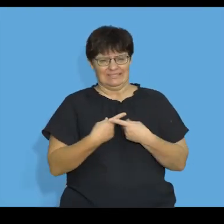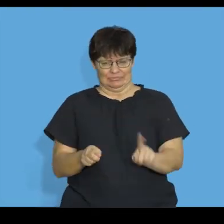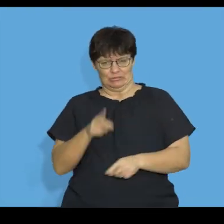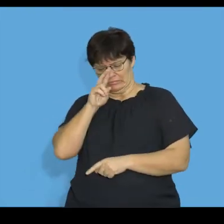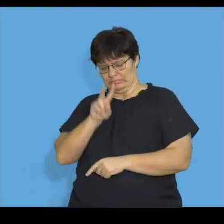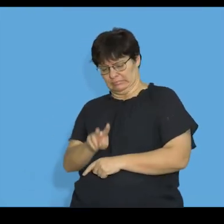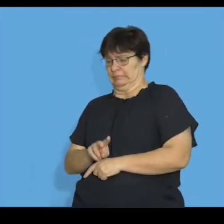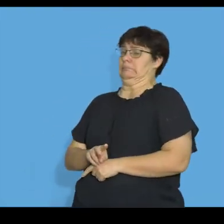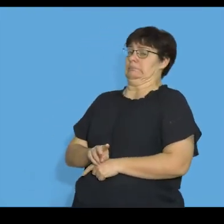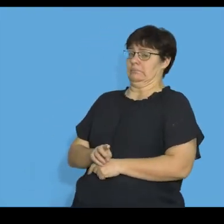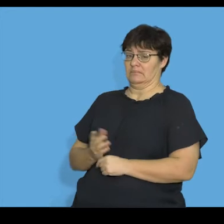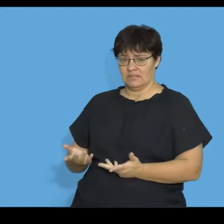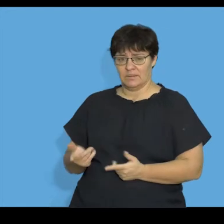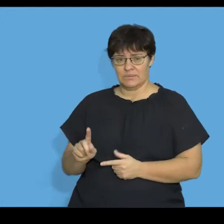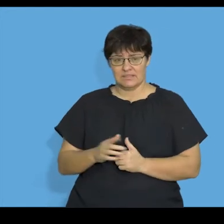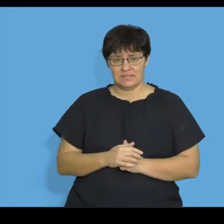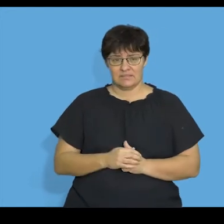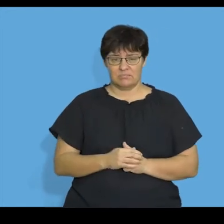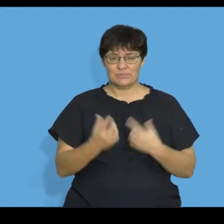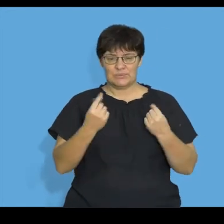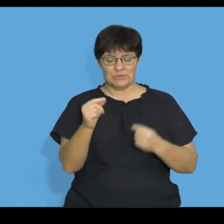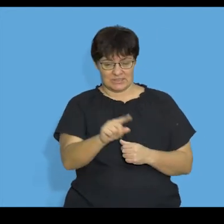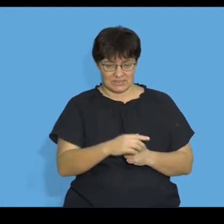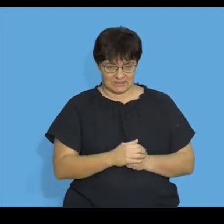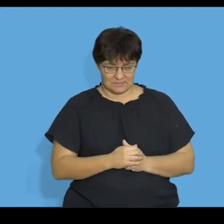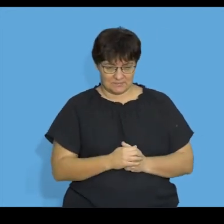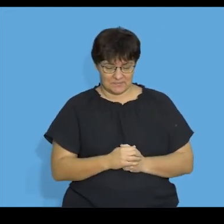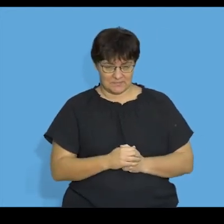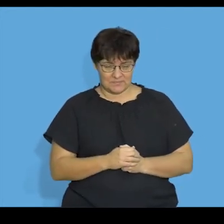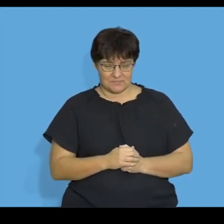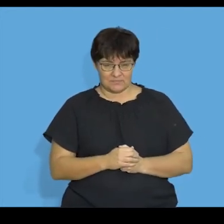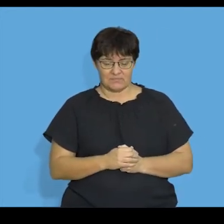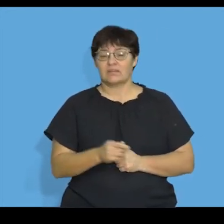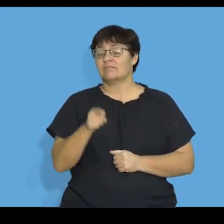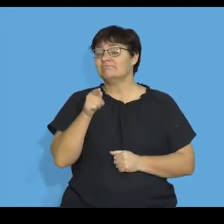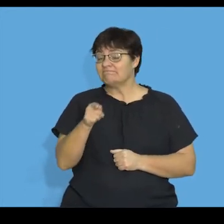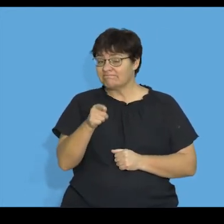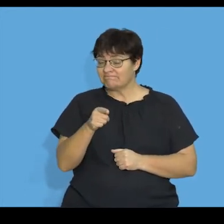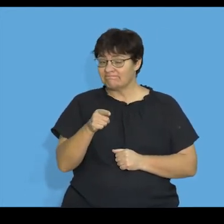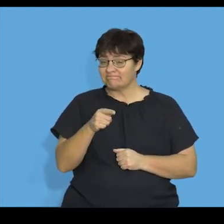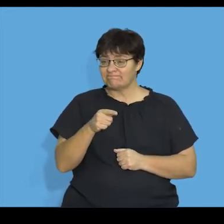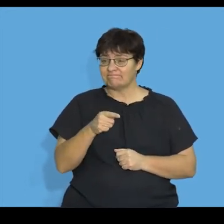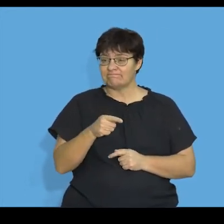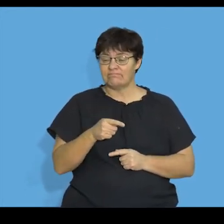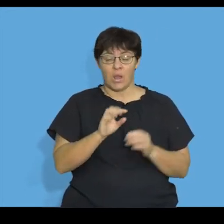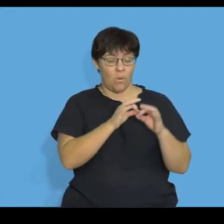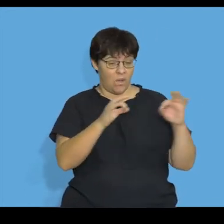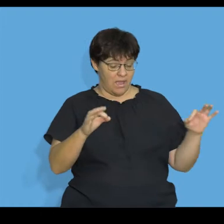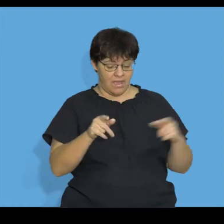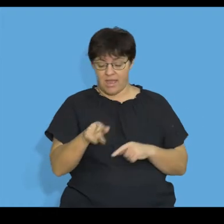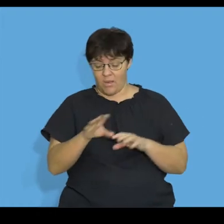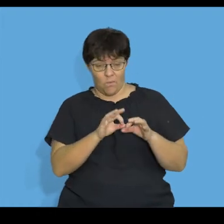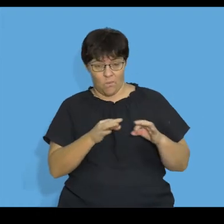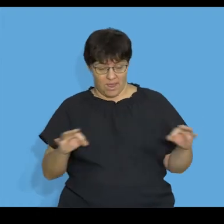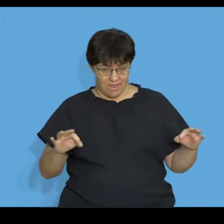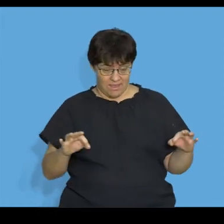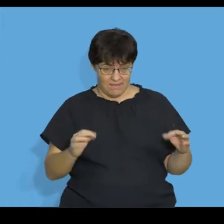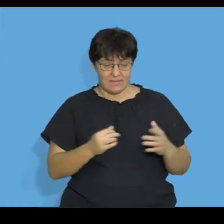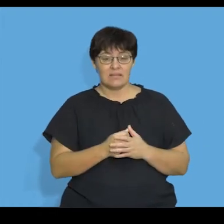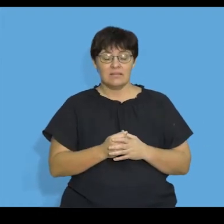So here's what I'm going to do. Is I'm going to say this piece of wire and this piece of wire are connected